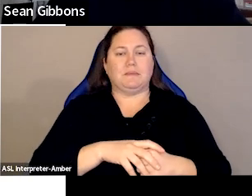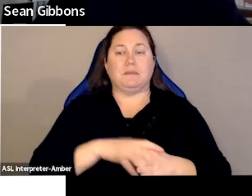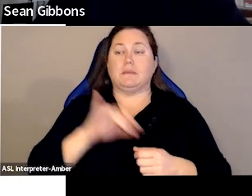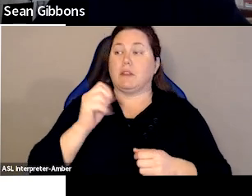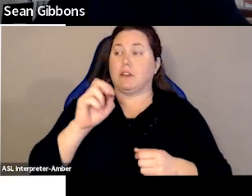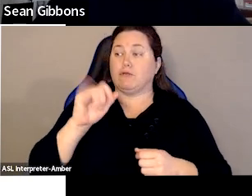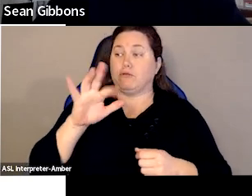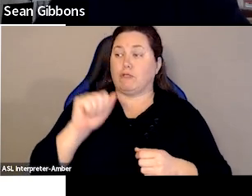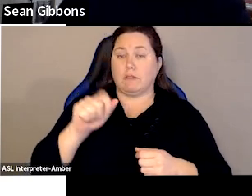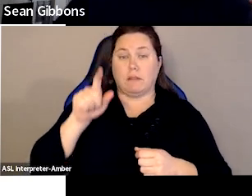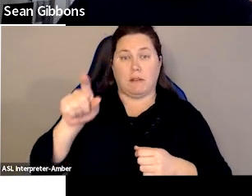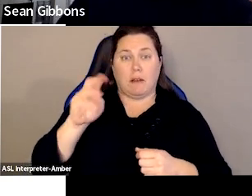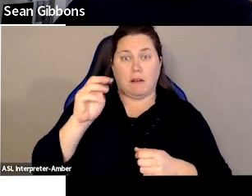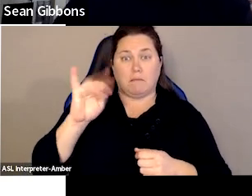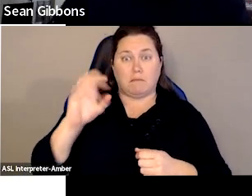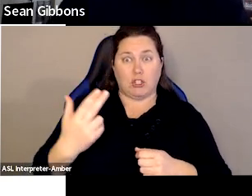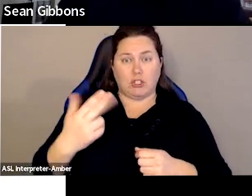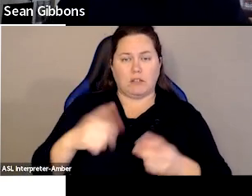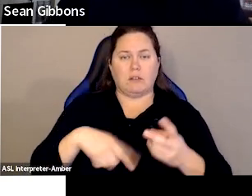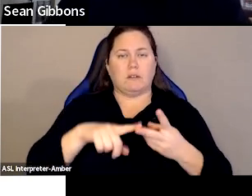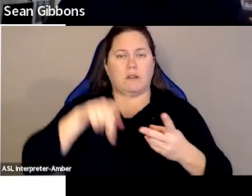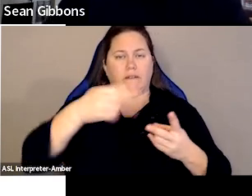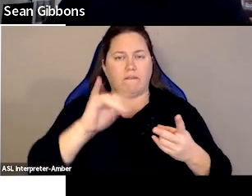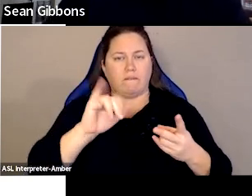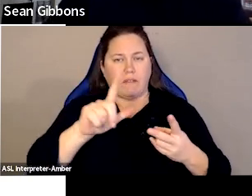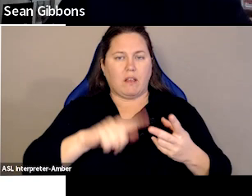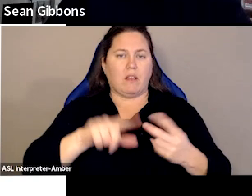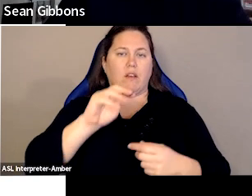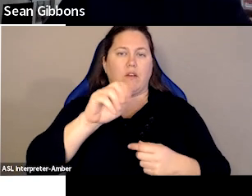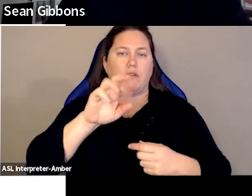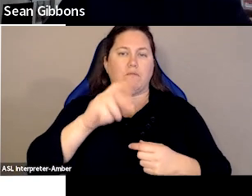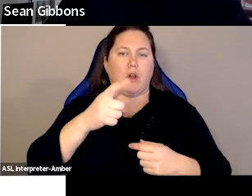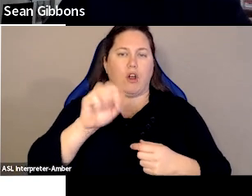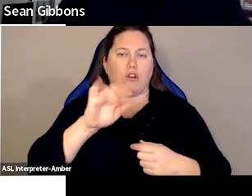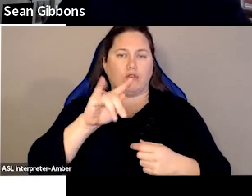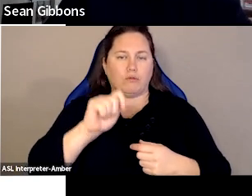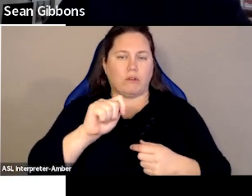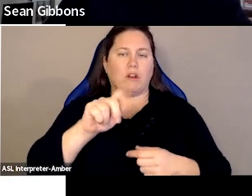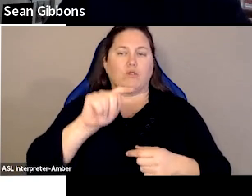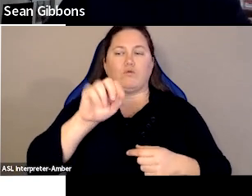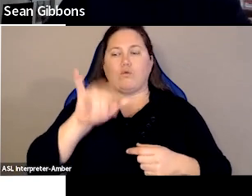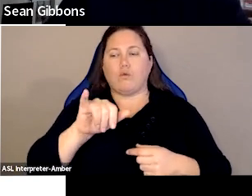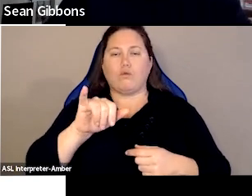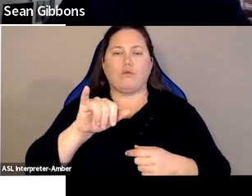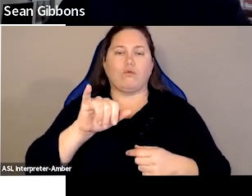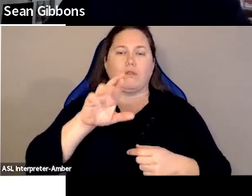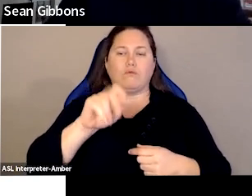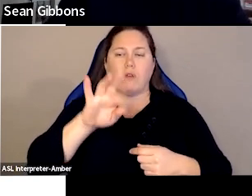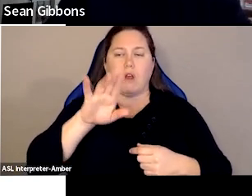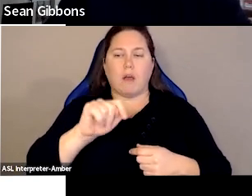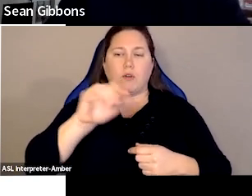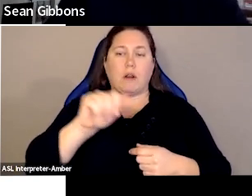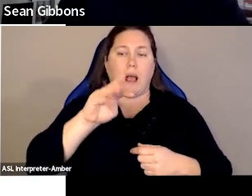Jessica in Michigan, Phil, let's see, Margaret, Tori, Miranda, Josh, Michelle, Kate, Chris, Hiram,